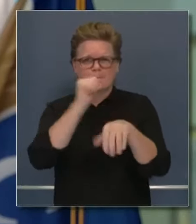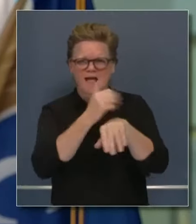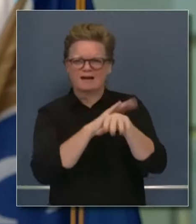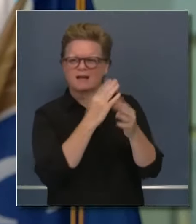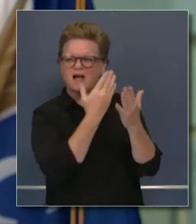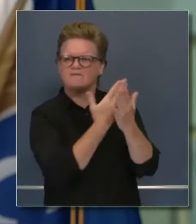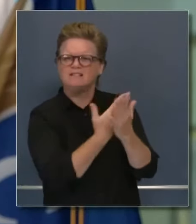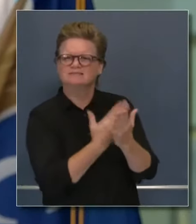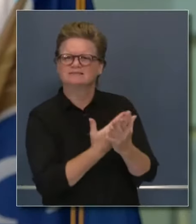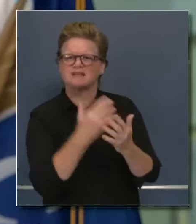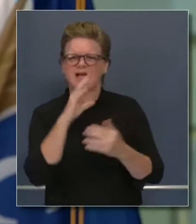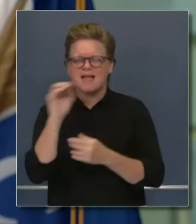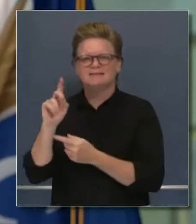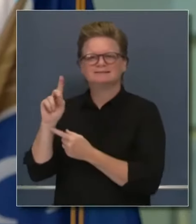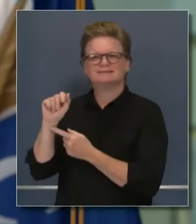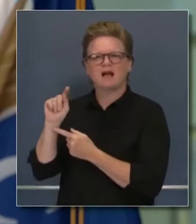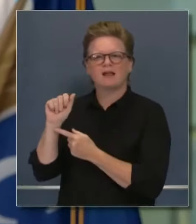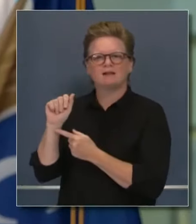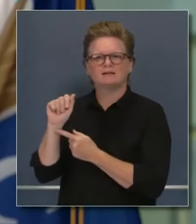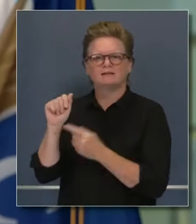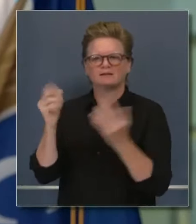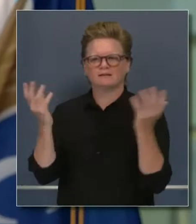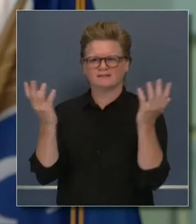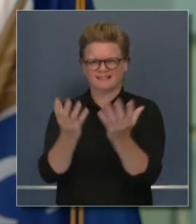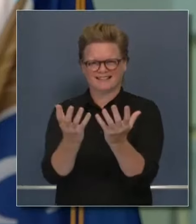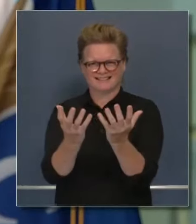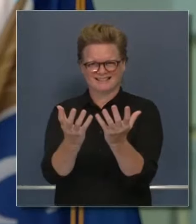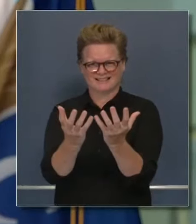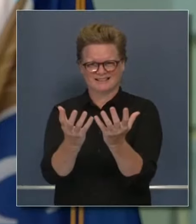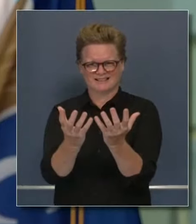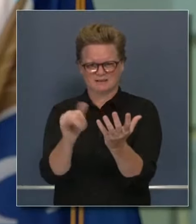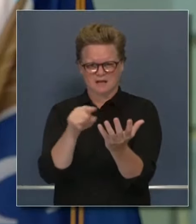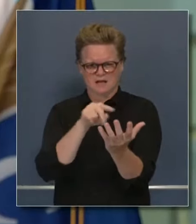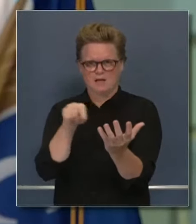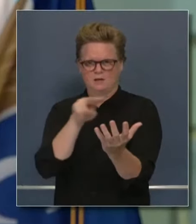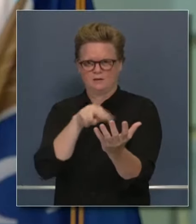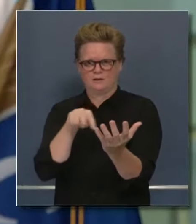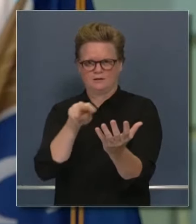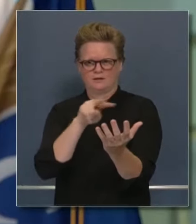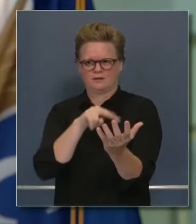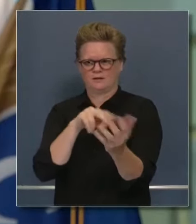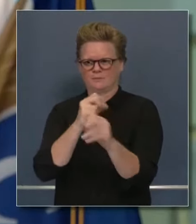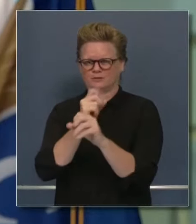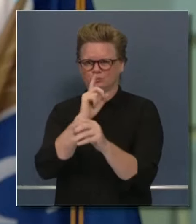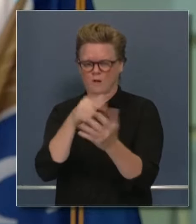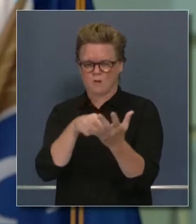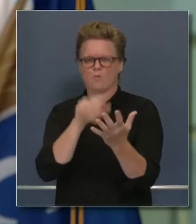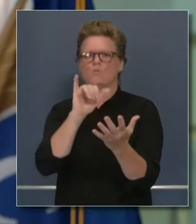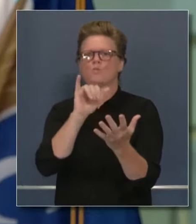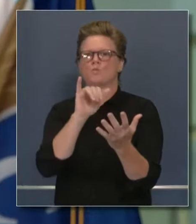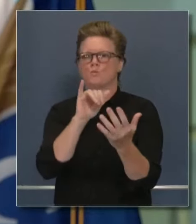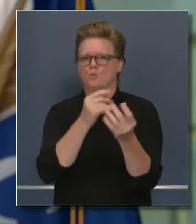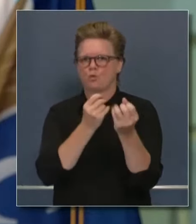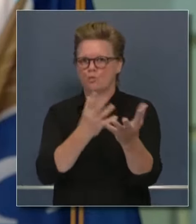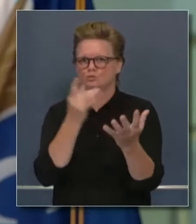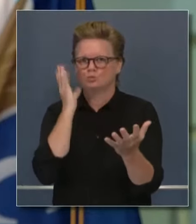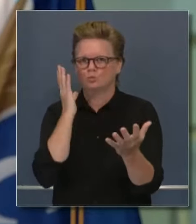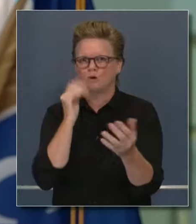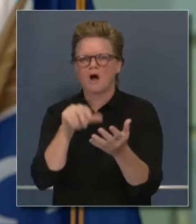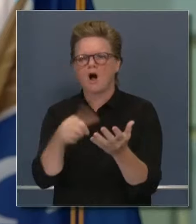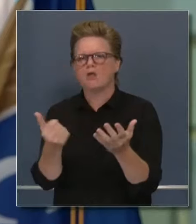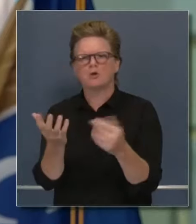fruit. The epi data shows us the way and provides us the capacity to make determinations. We will